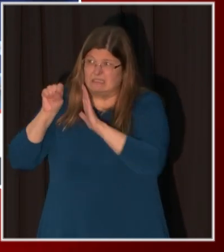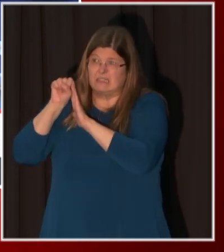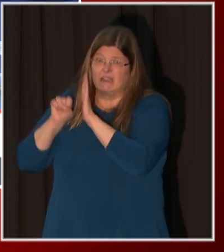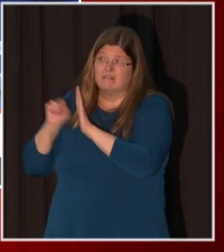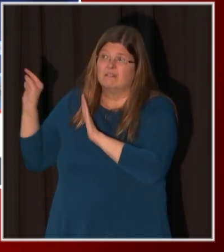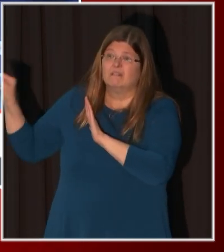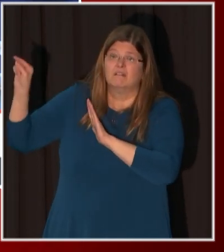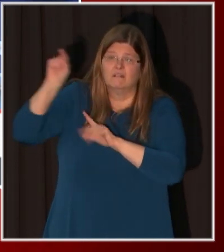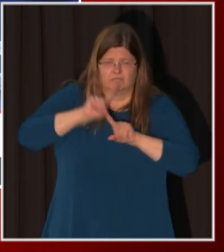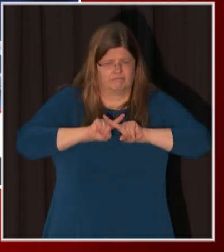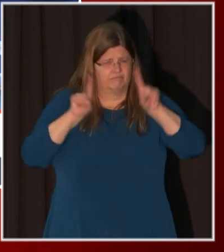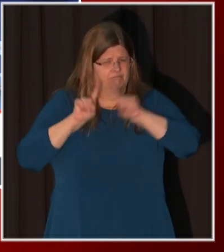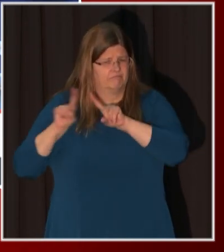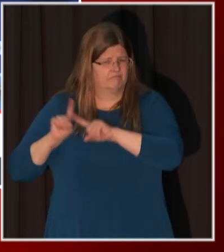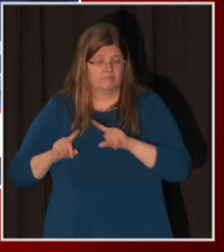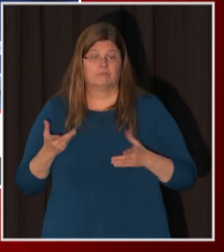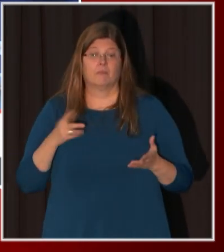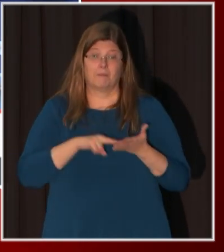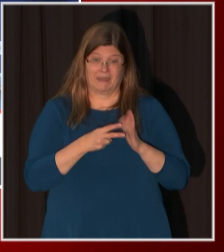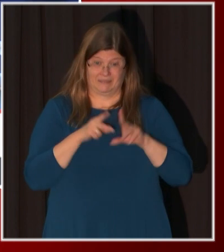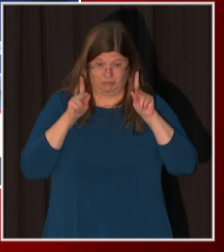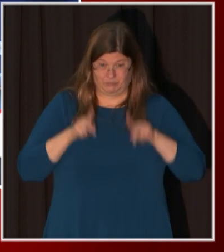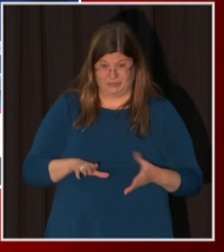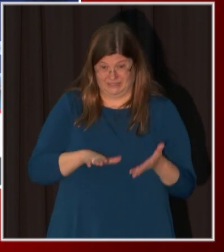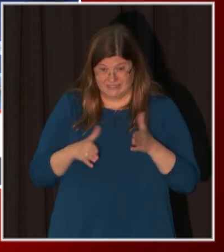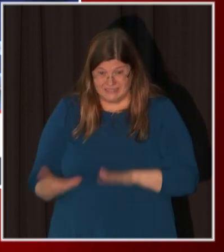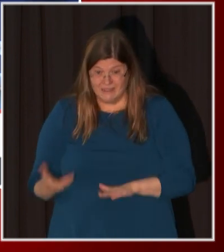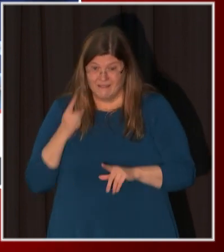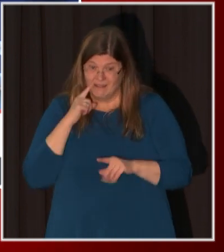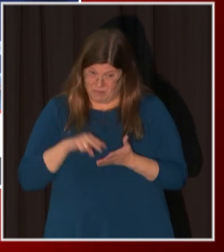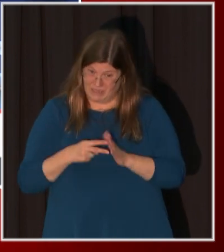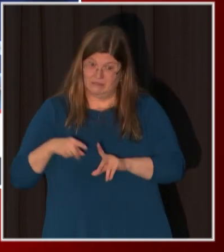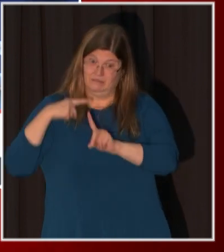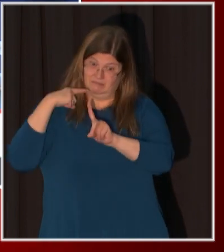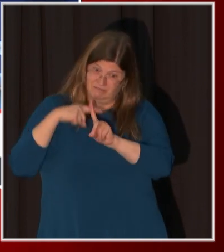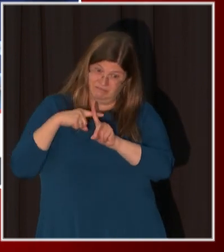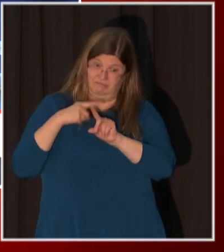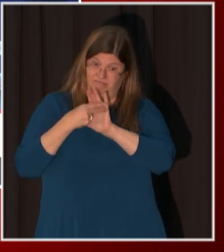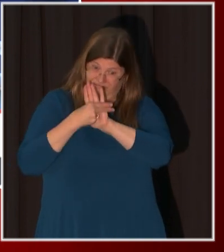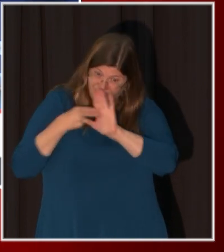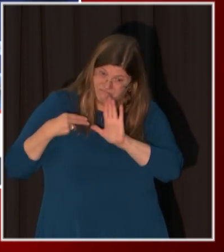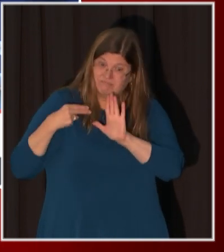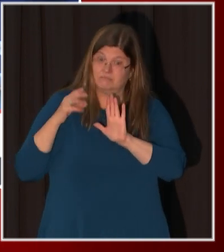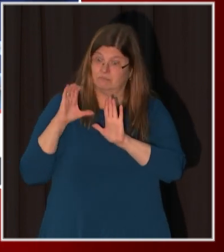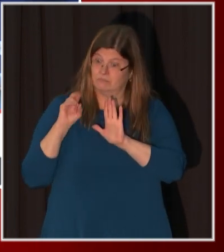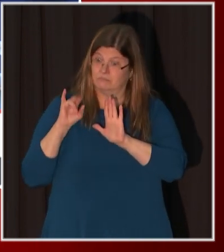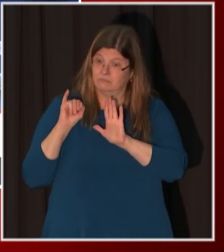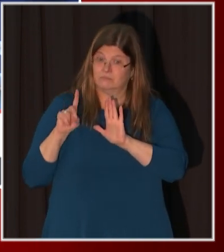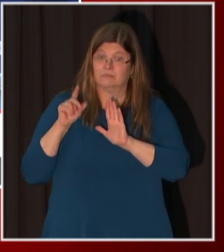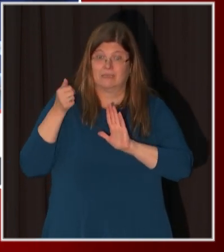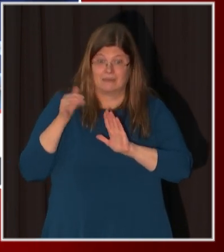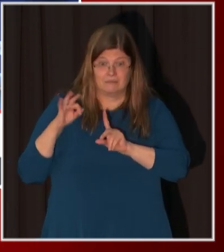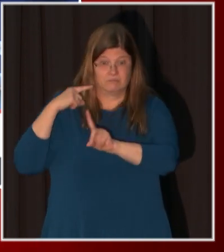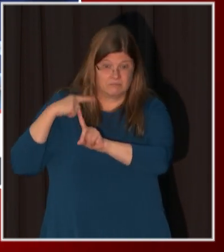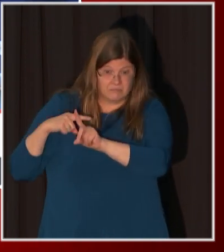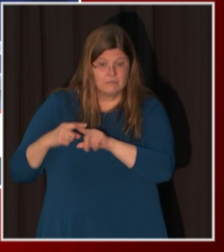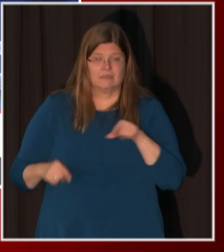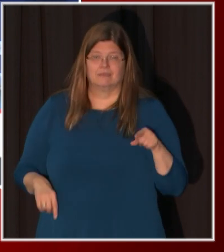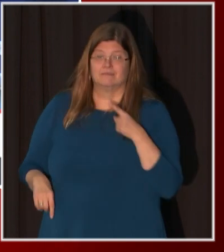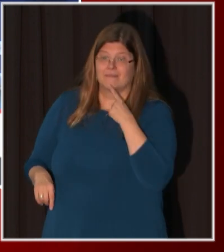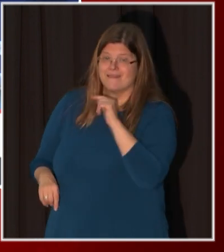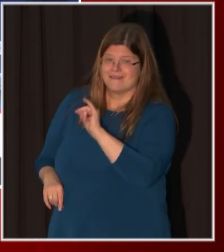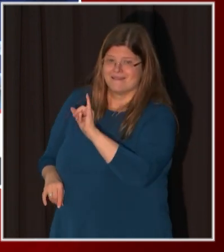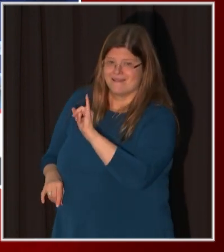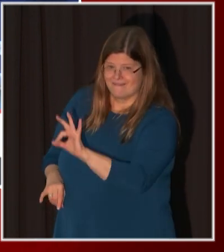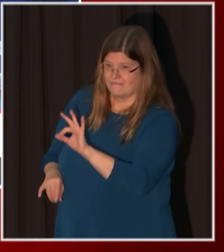positive for COVID? Yeah, in the district, we are only defining COVID positive individuals as those who are laboratory